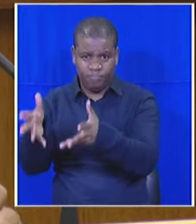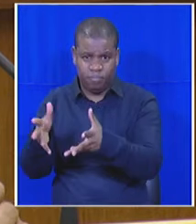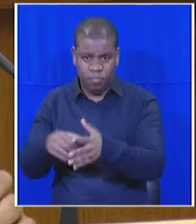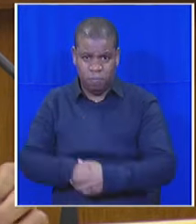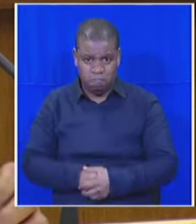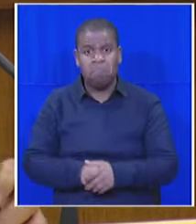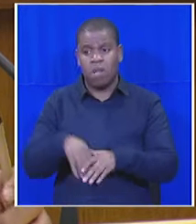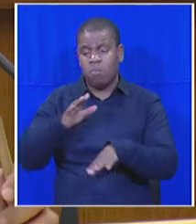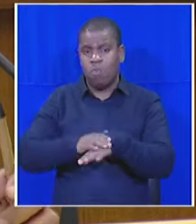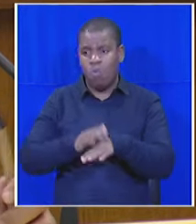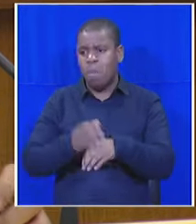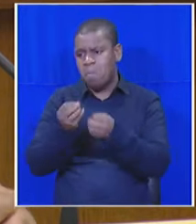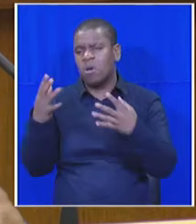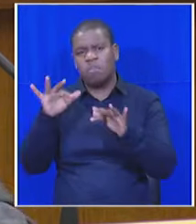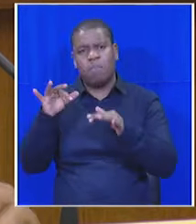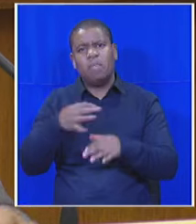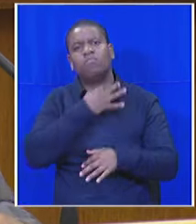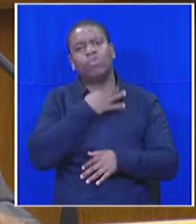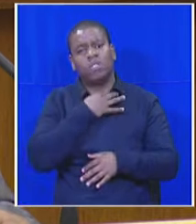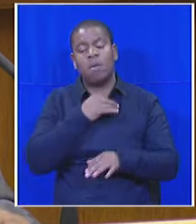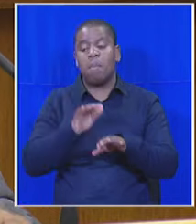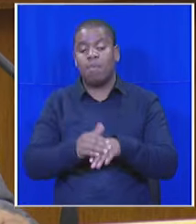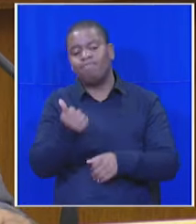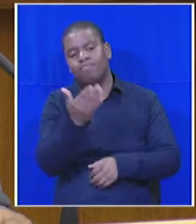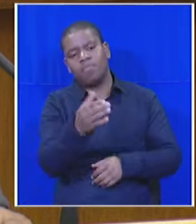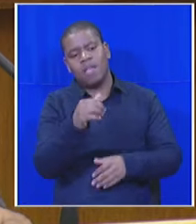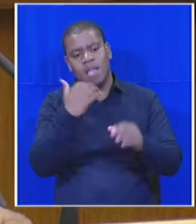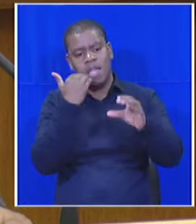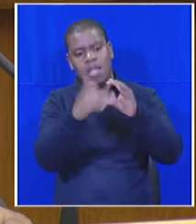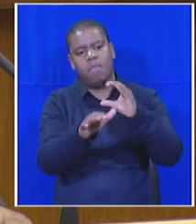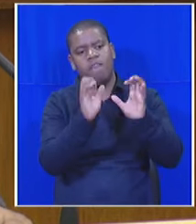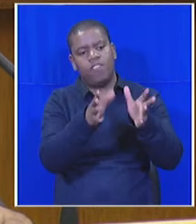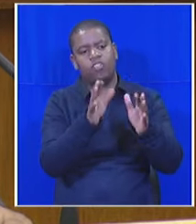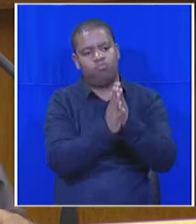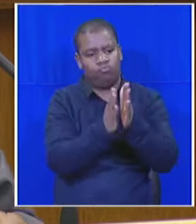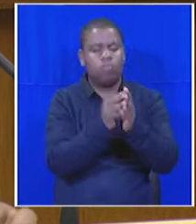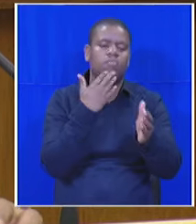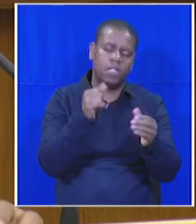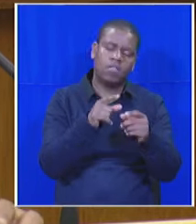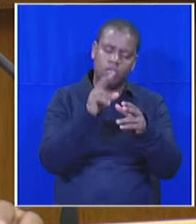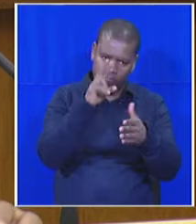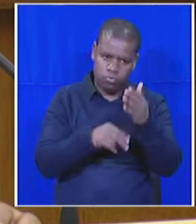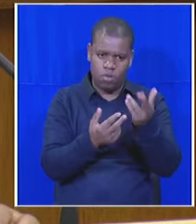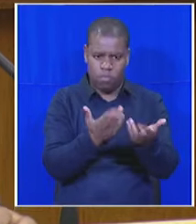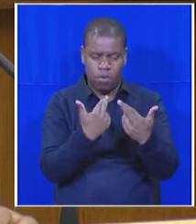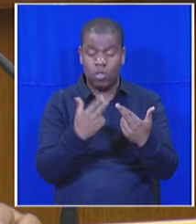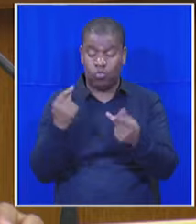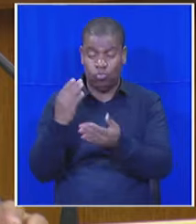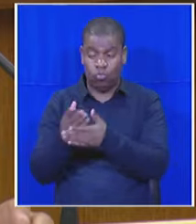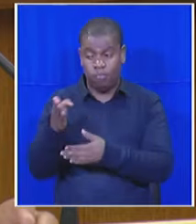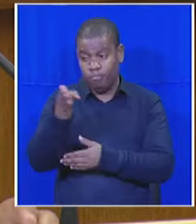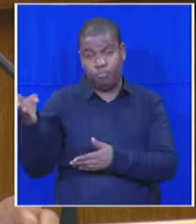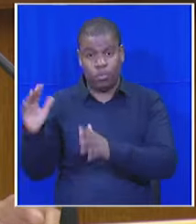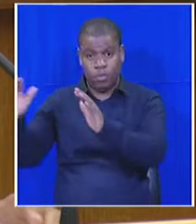our people at risks. But there's an email on your table to try and address the challenges to ensure that the sex workers,